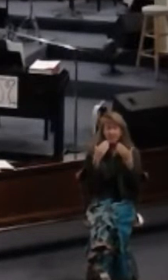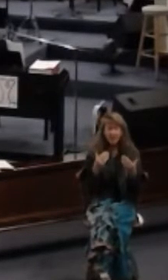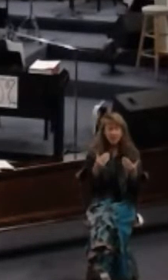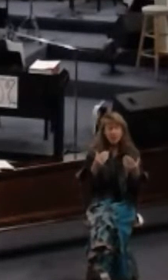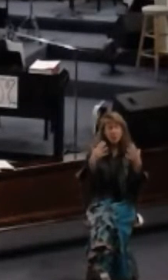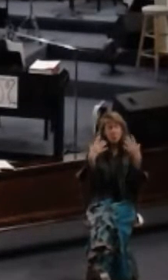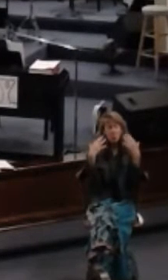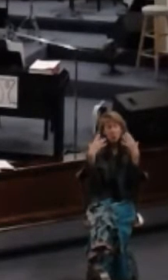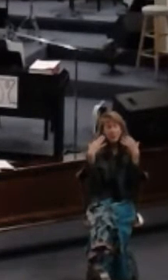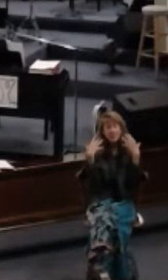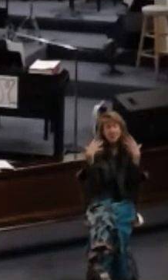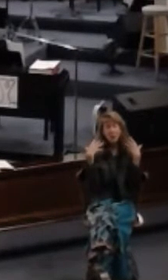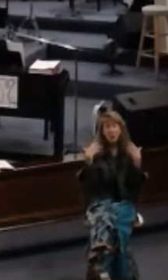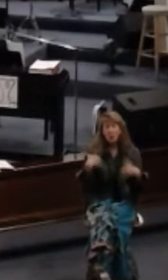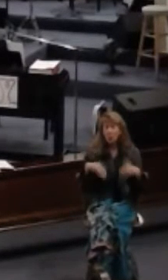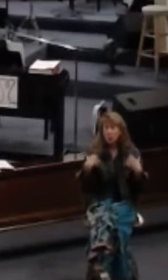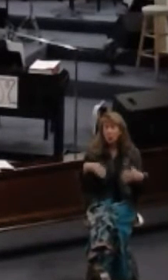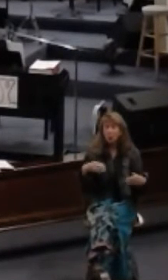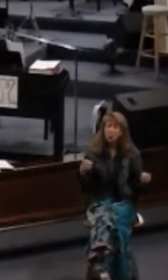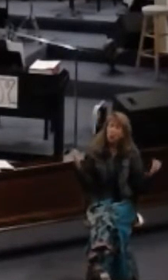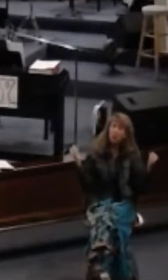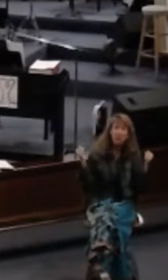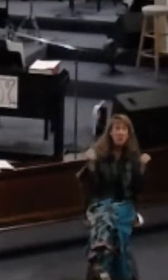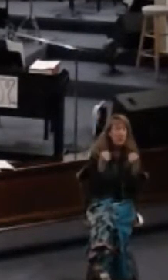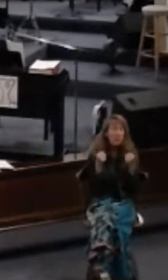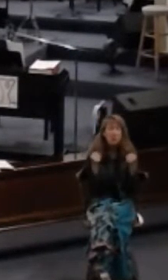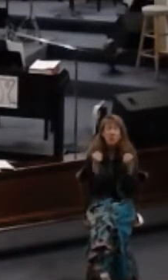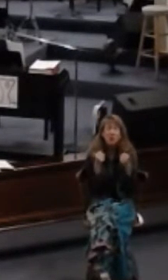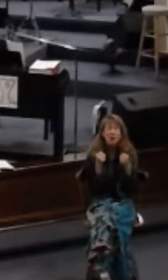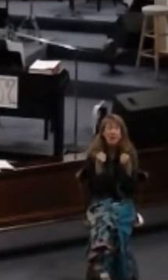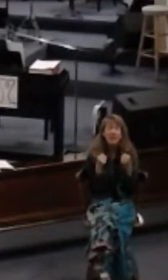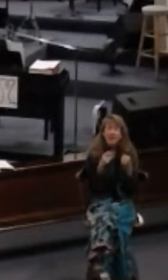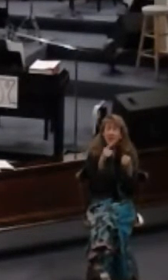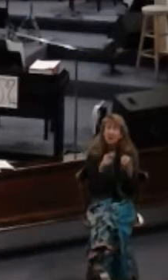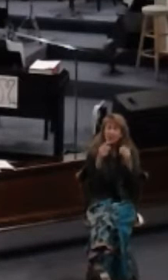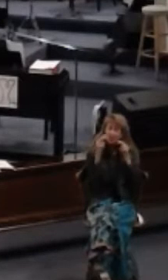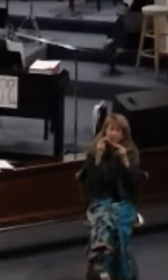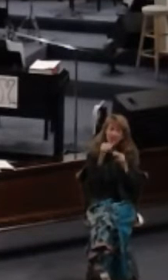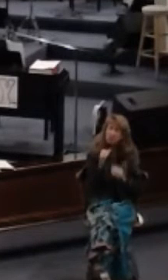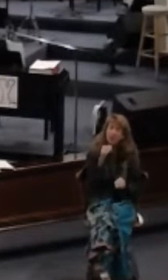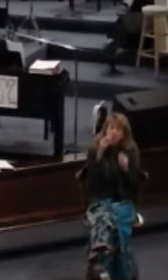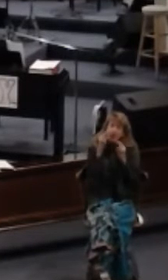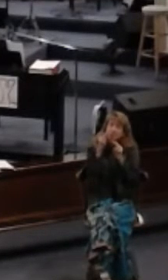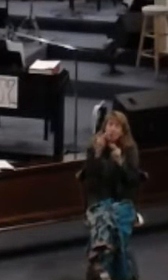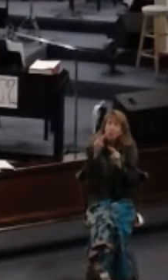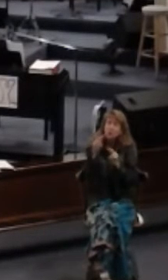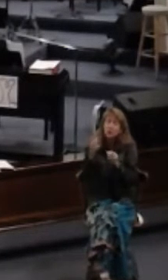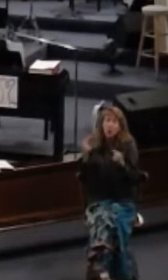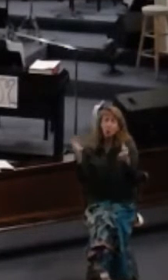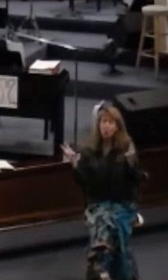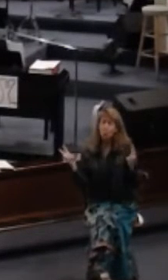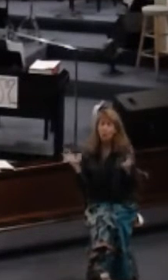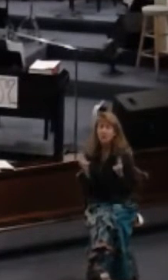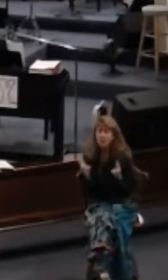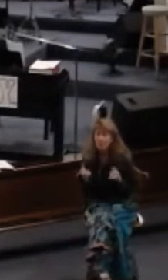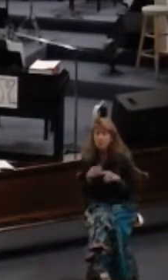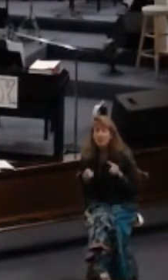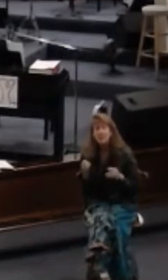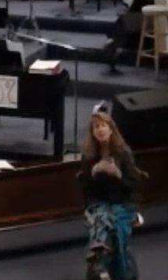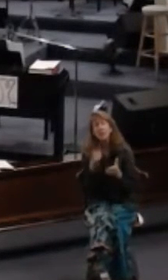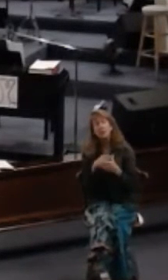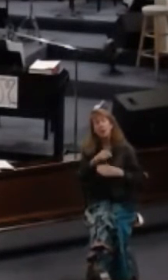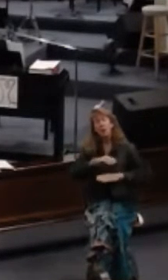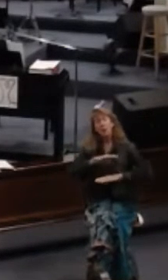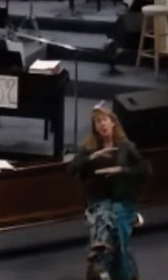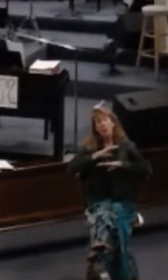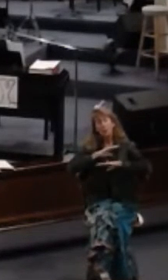we felt when we walked outside our doors. Not that we're looking forward to winter, but Father, sometimes it's a relief from the humidity